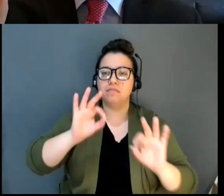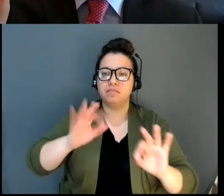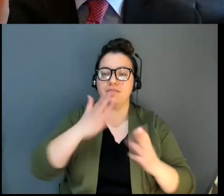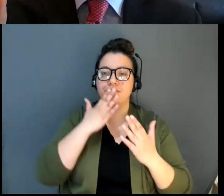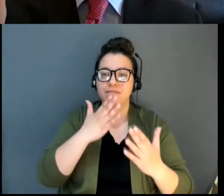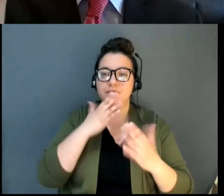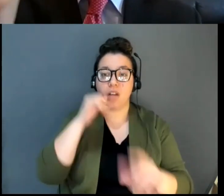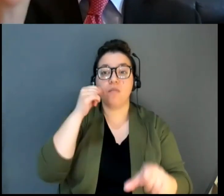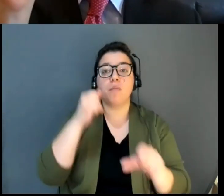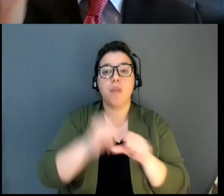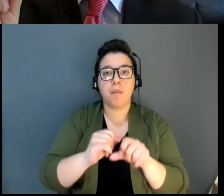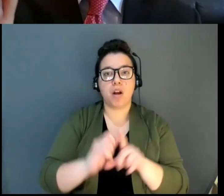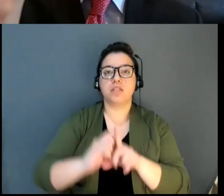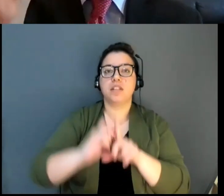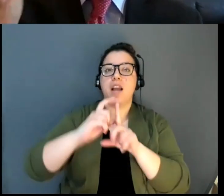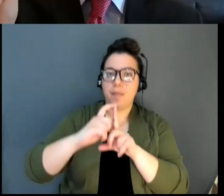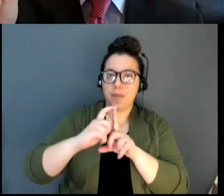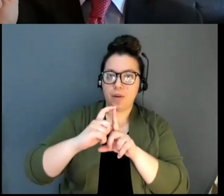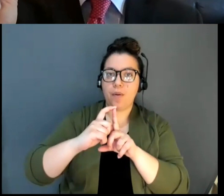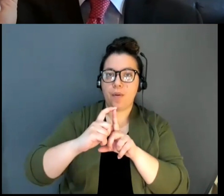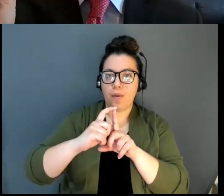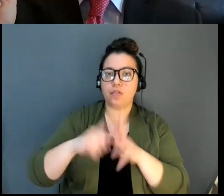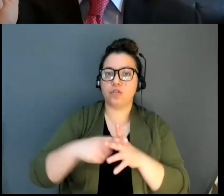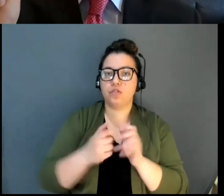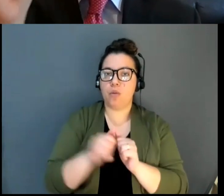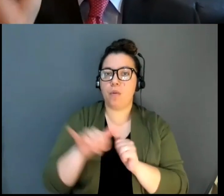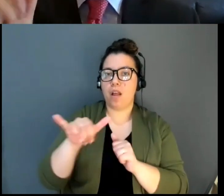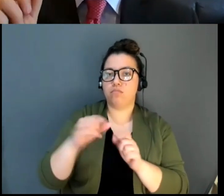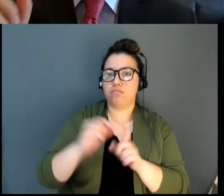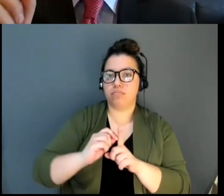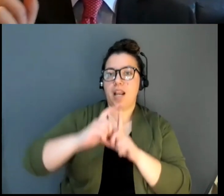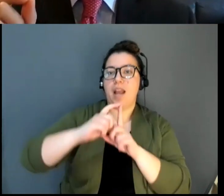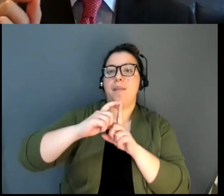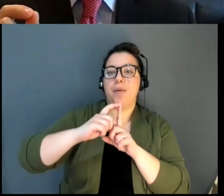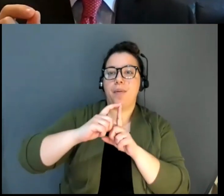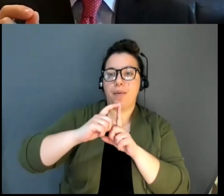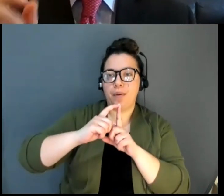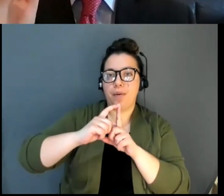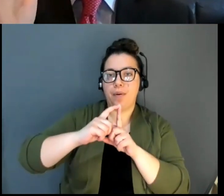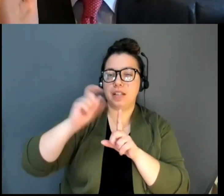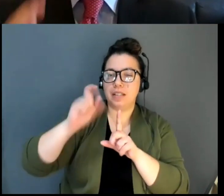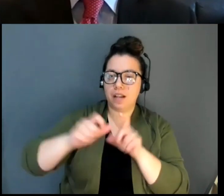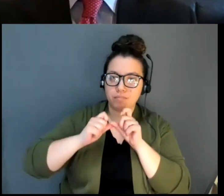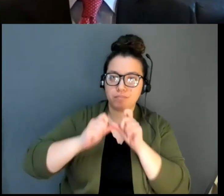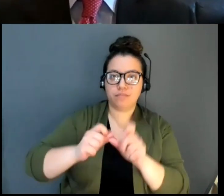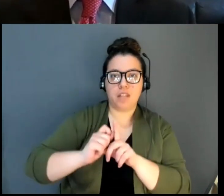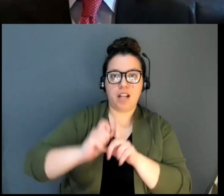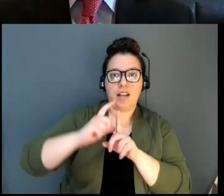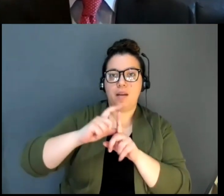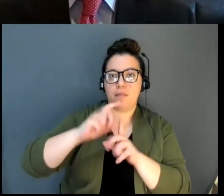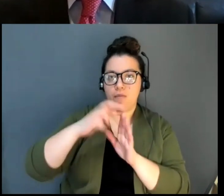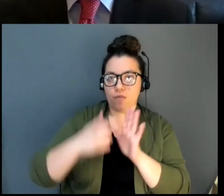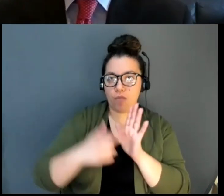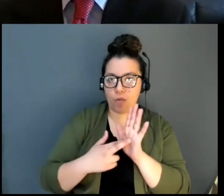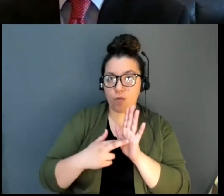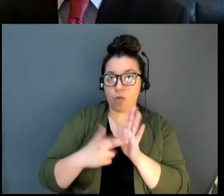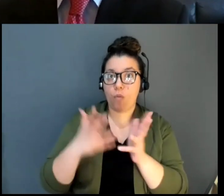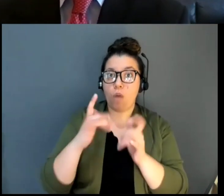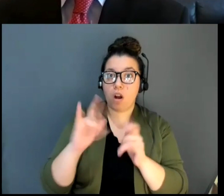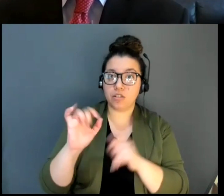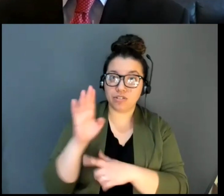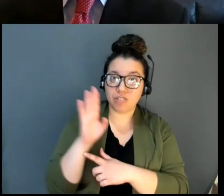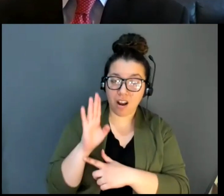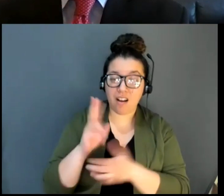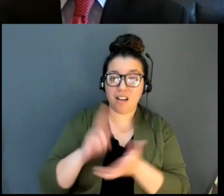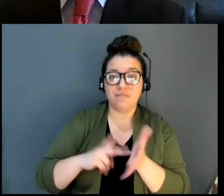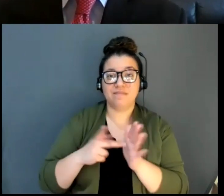proper capitalization, starting that sentence with a capital letter. We have to maintain capitalization rules. We are looking for a job. This is, a